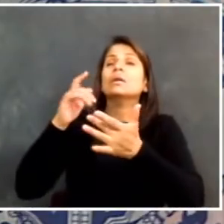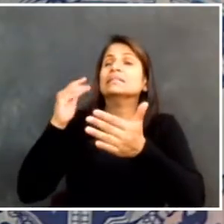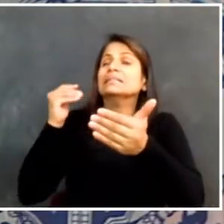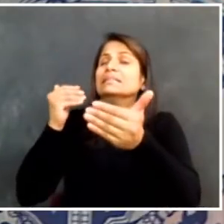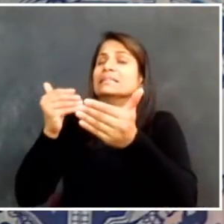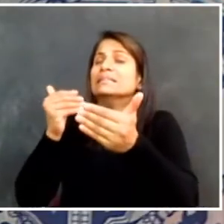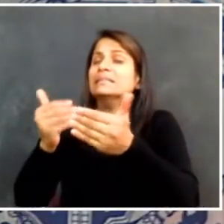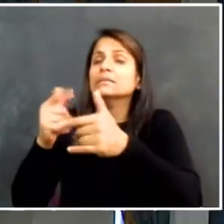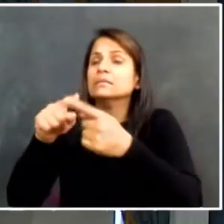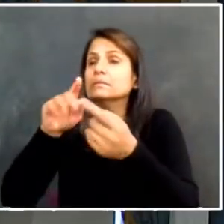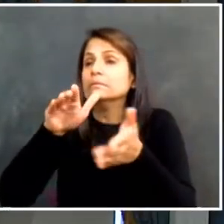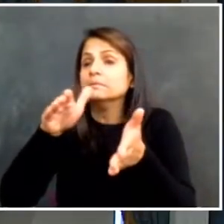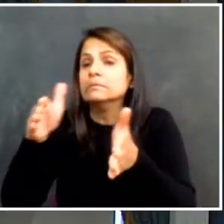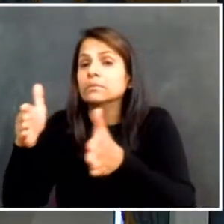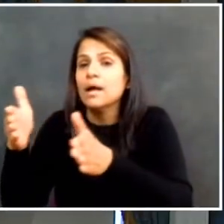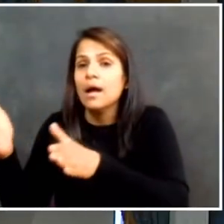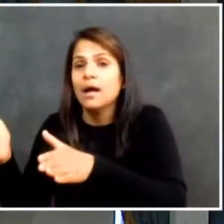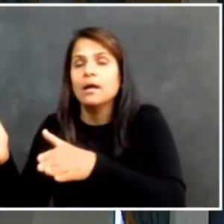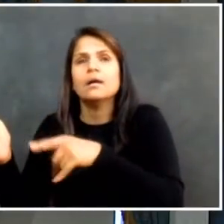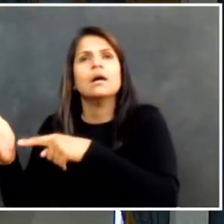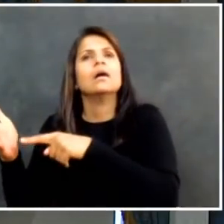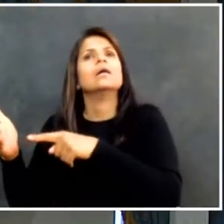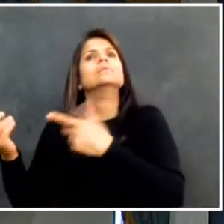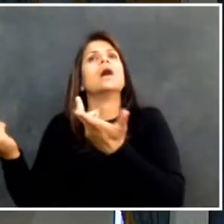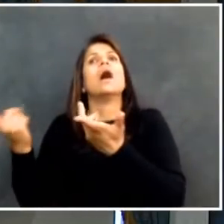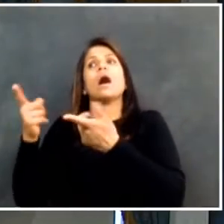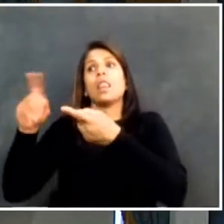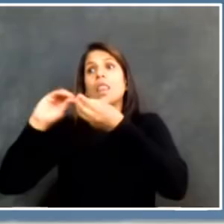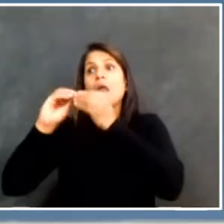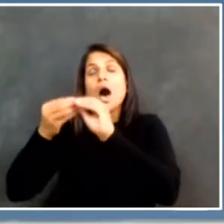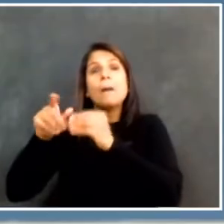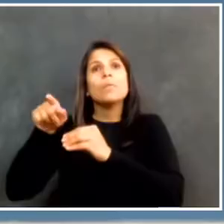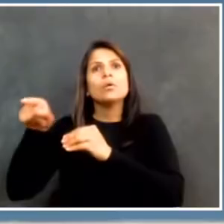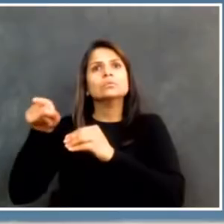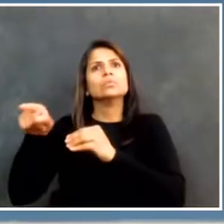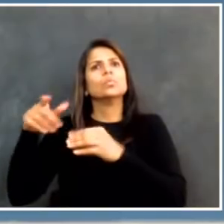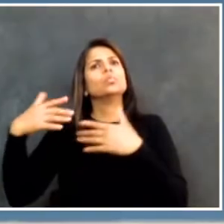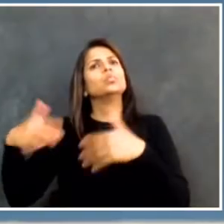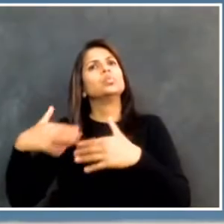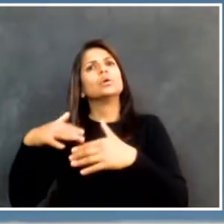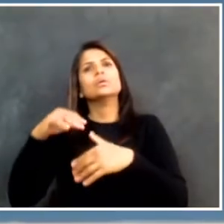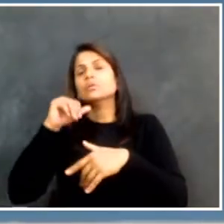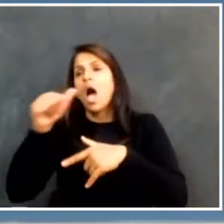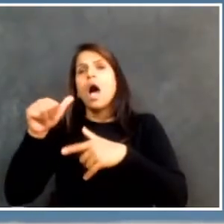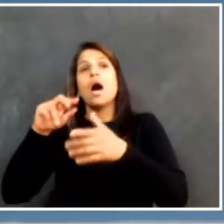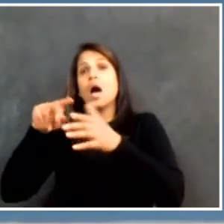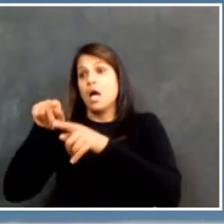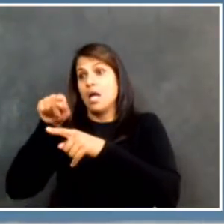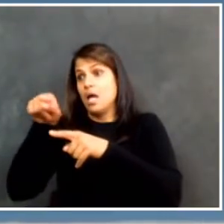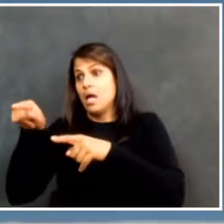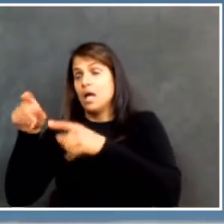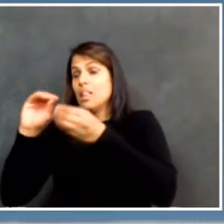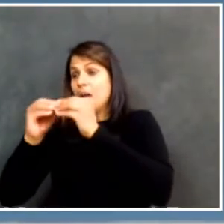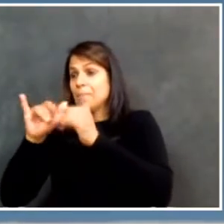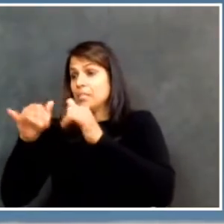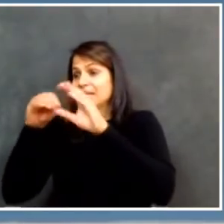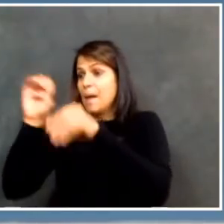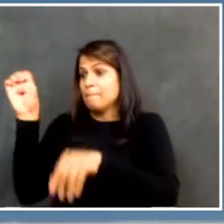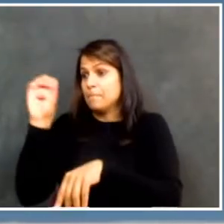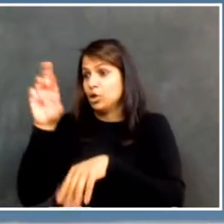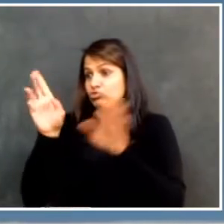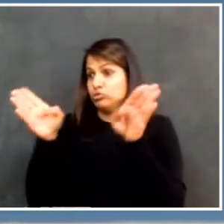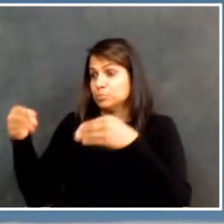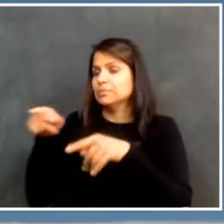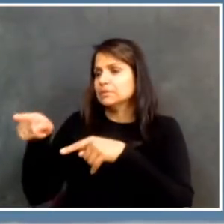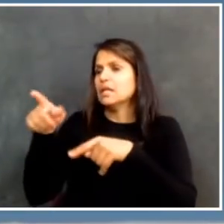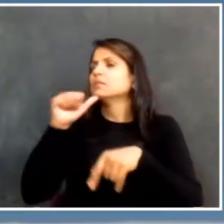the mayor just mentioned, I think one of the things that we need to keep in mind is that these data represent